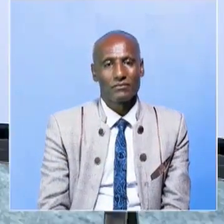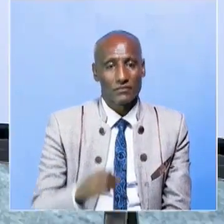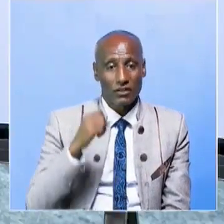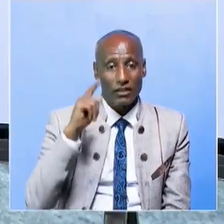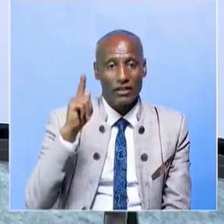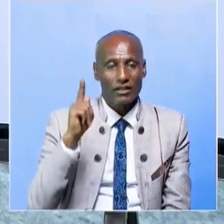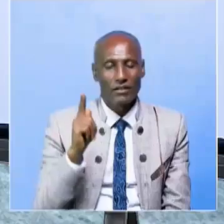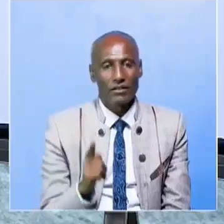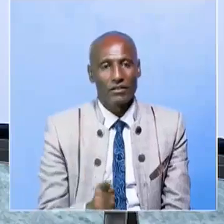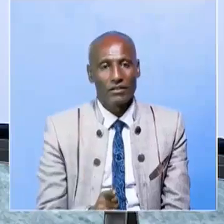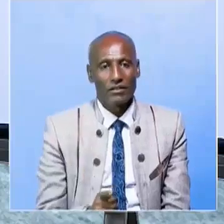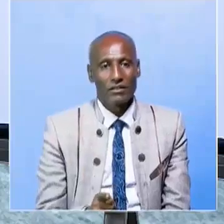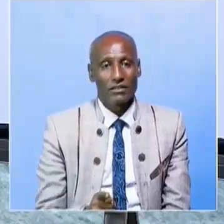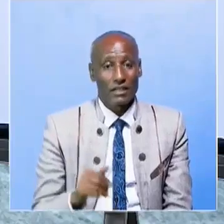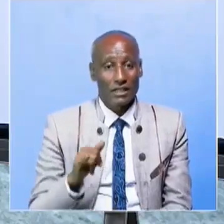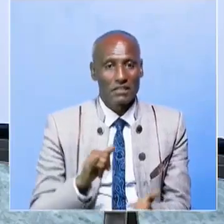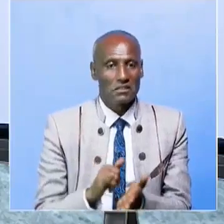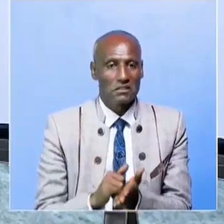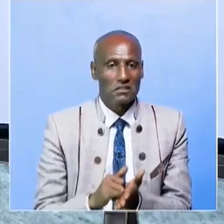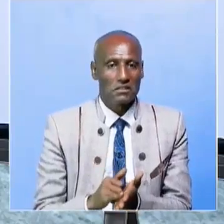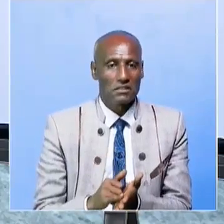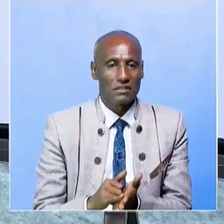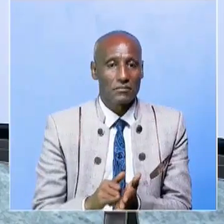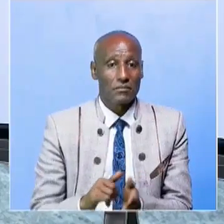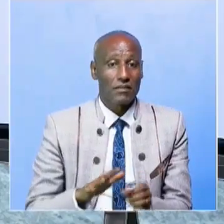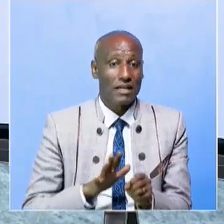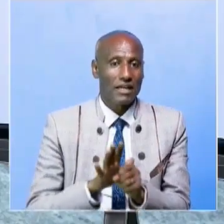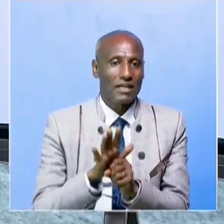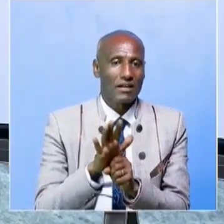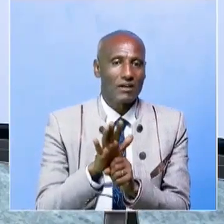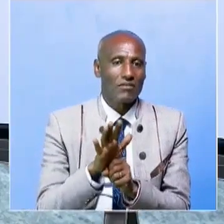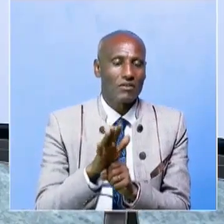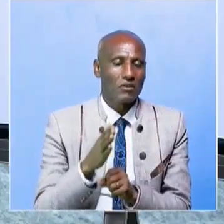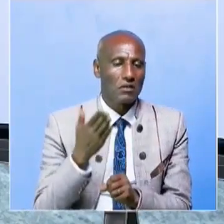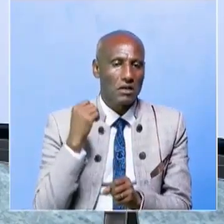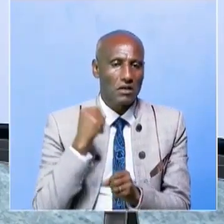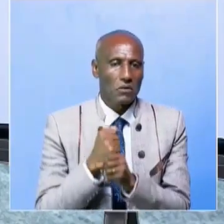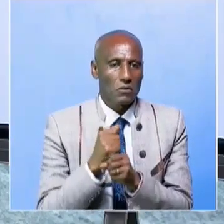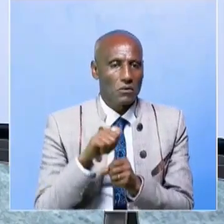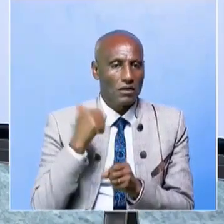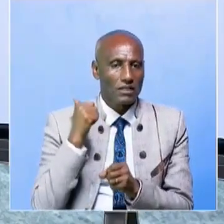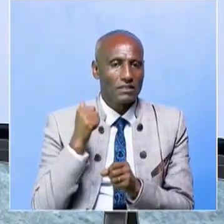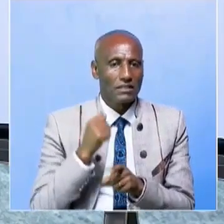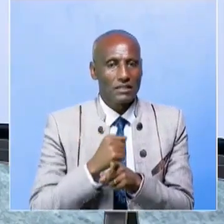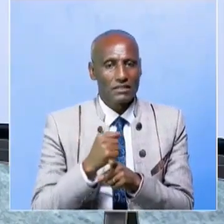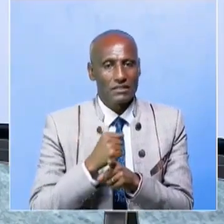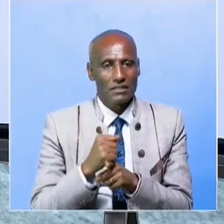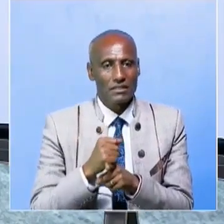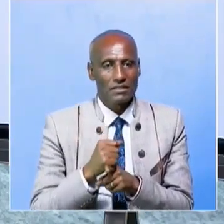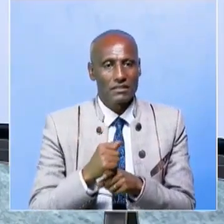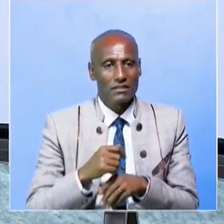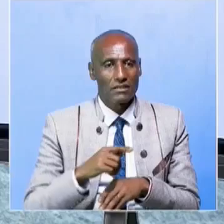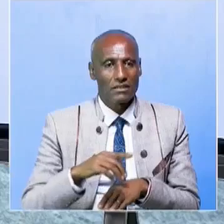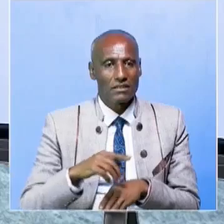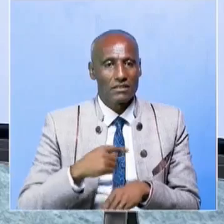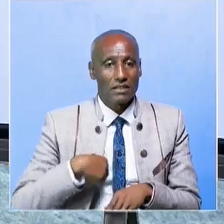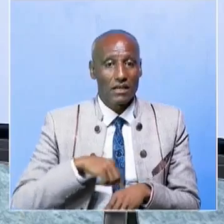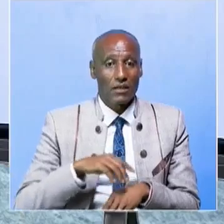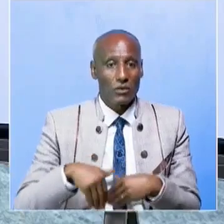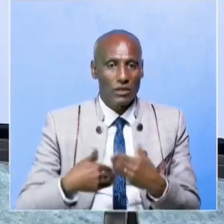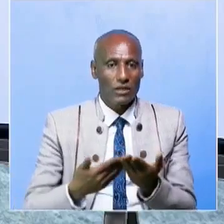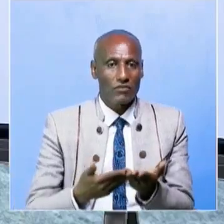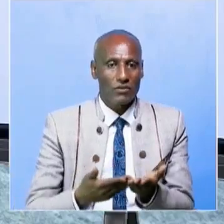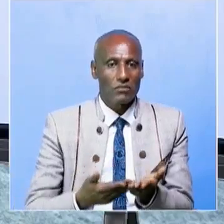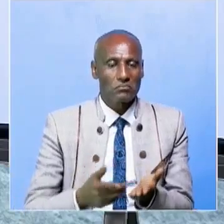Okay, I think that's enough. You could do this other exercises and I will give you a few seconds to do